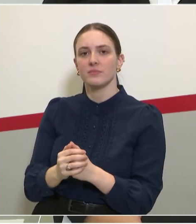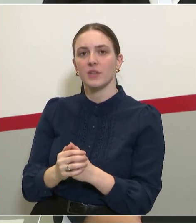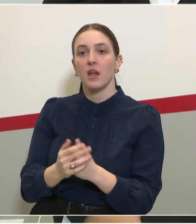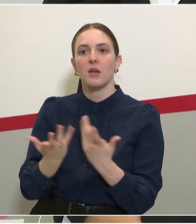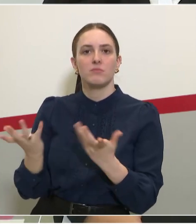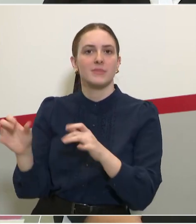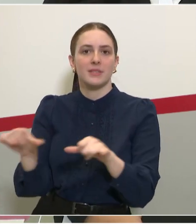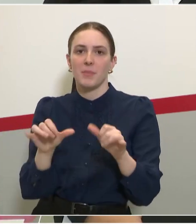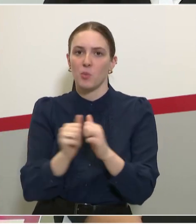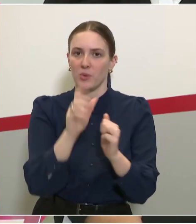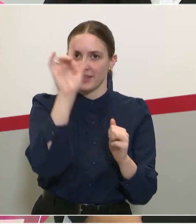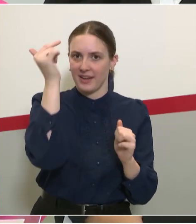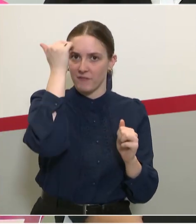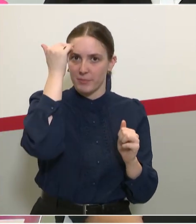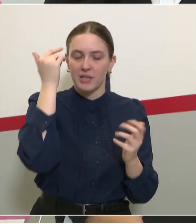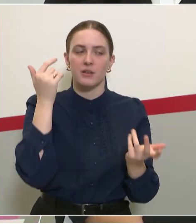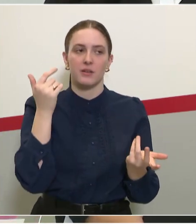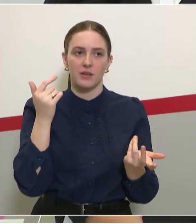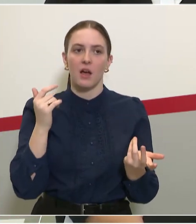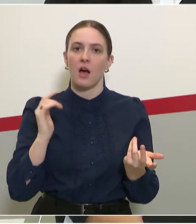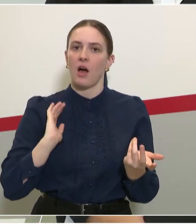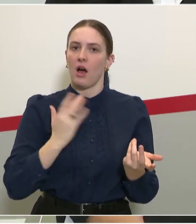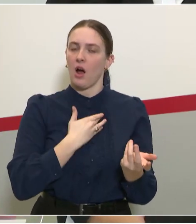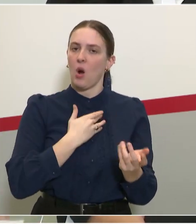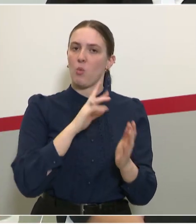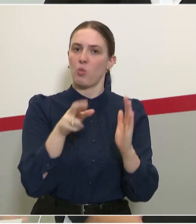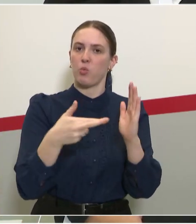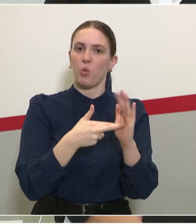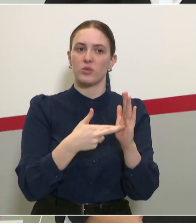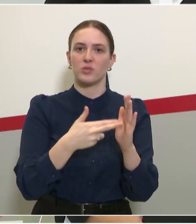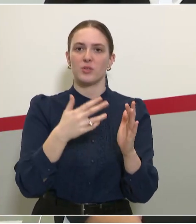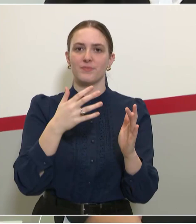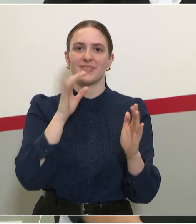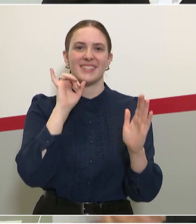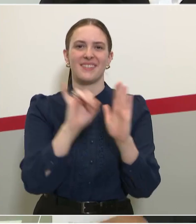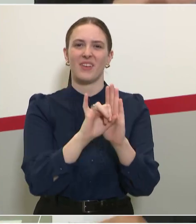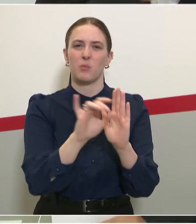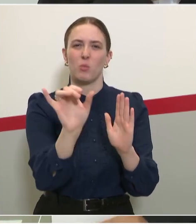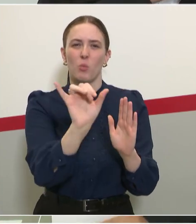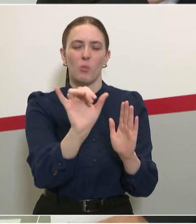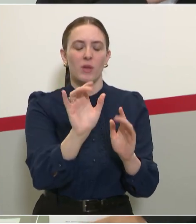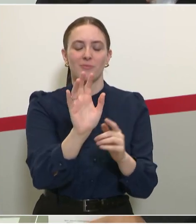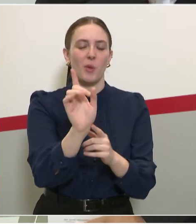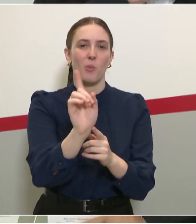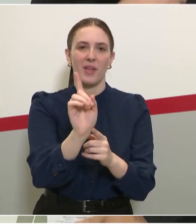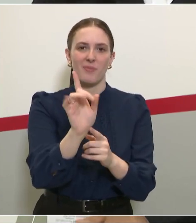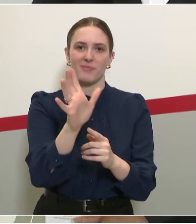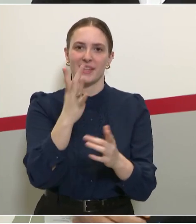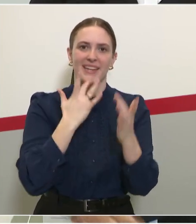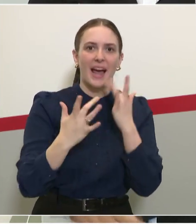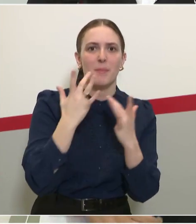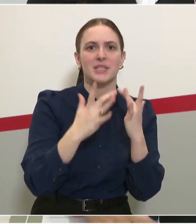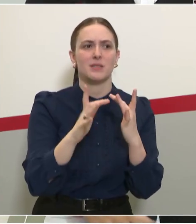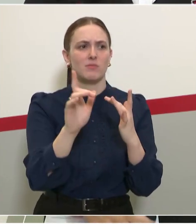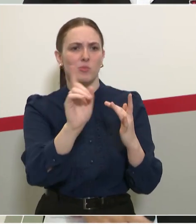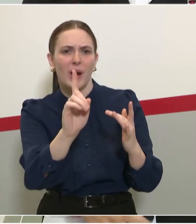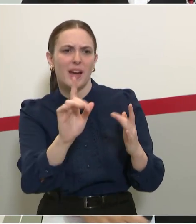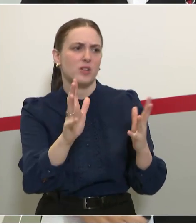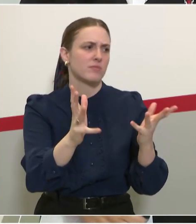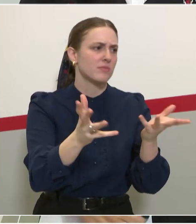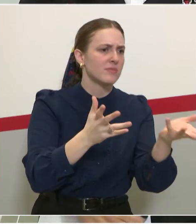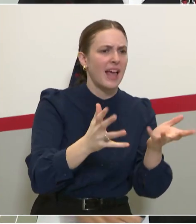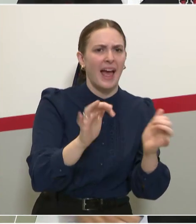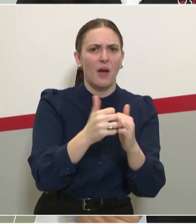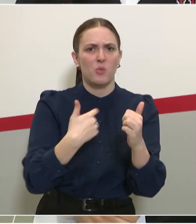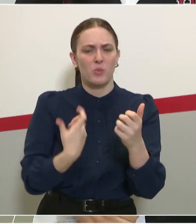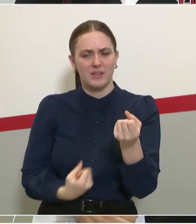the government, it's our job to kind of identify where there are gaps, to recognize the best ways to support families